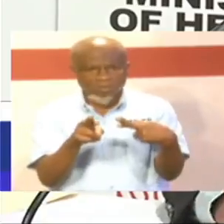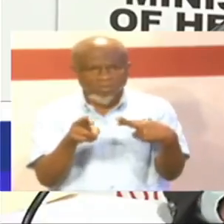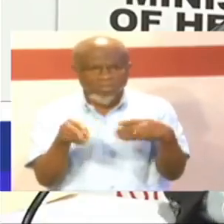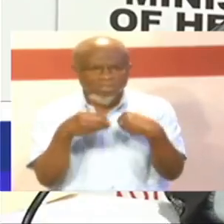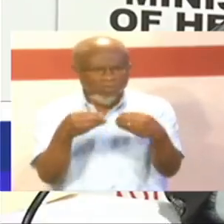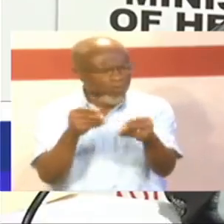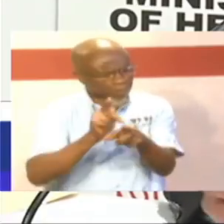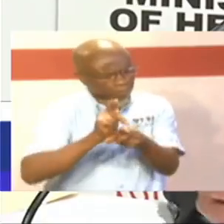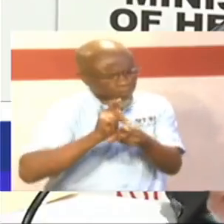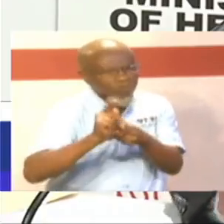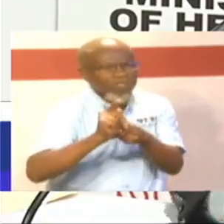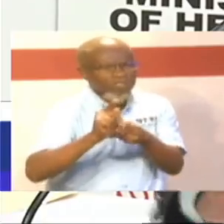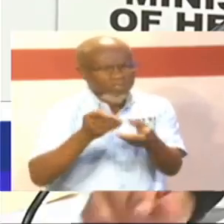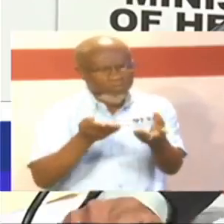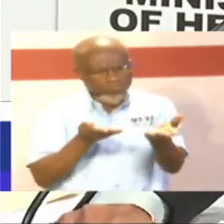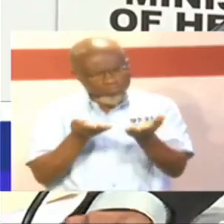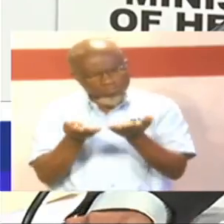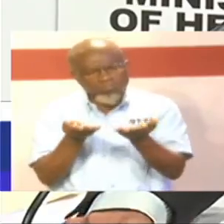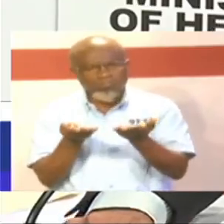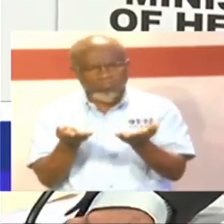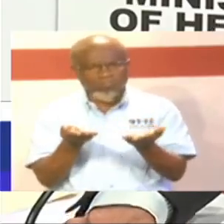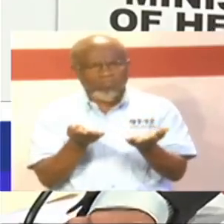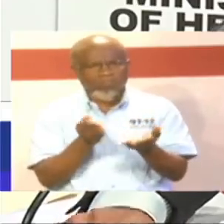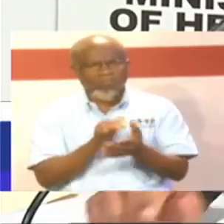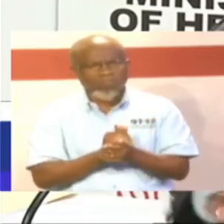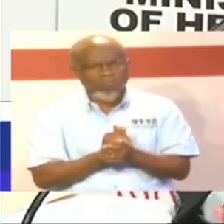high standards. Thank you, Prior.